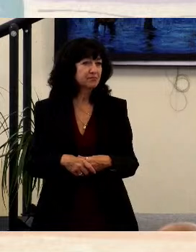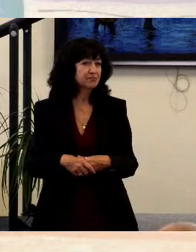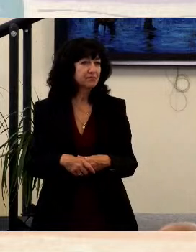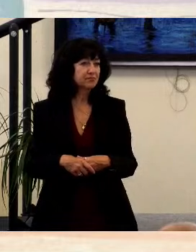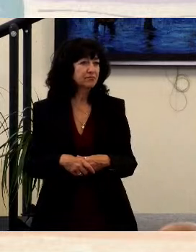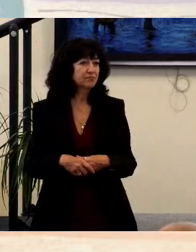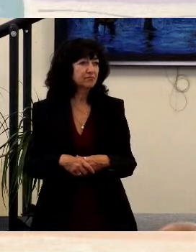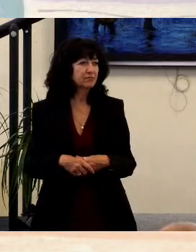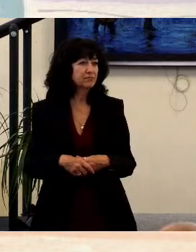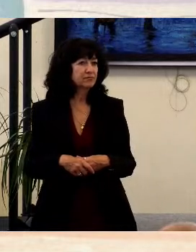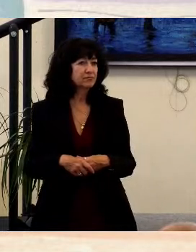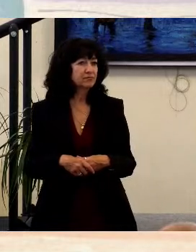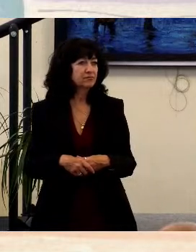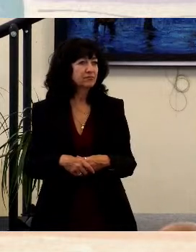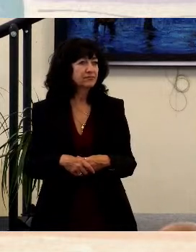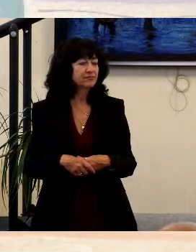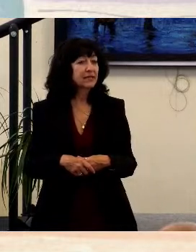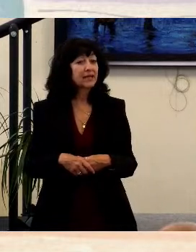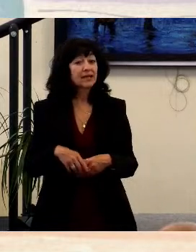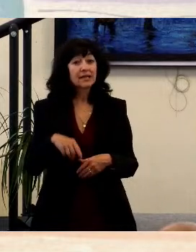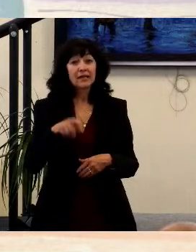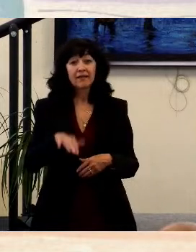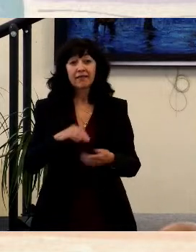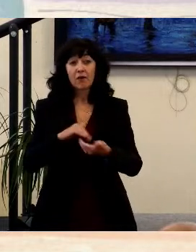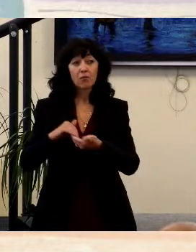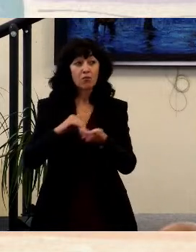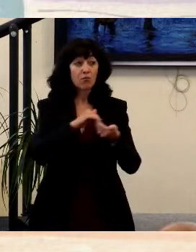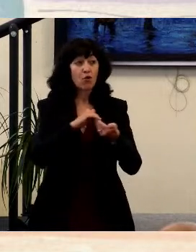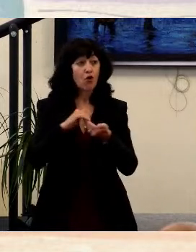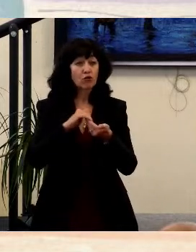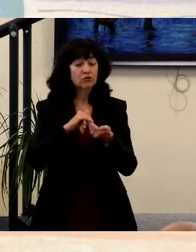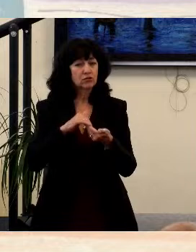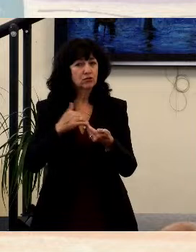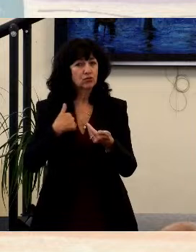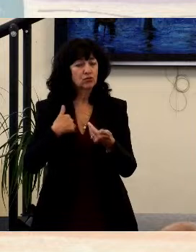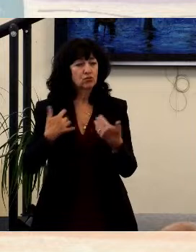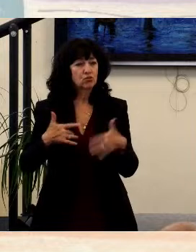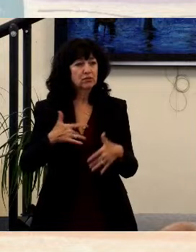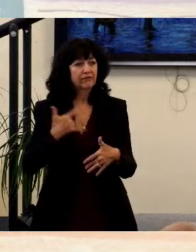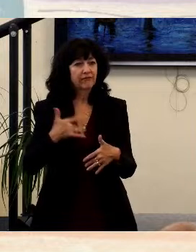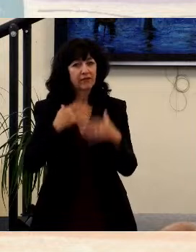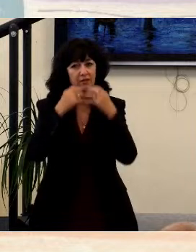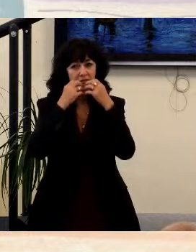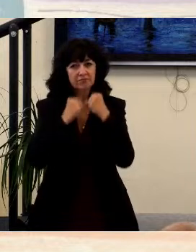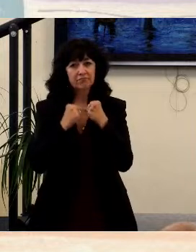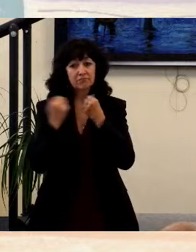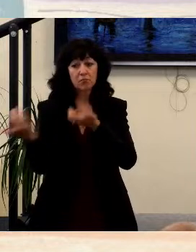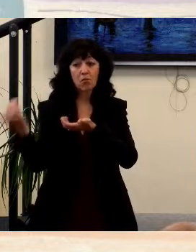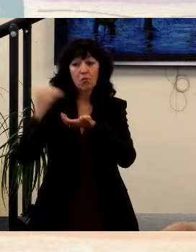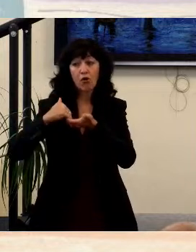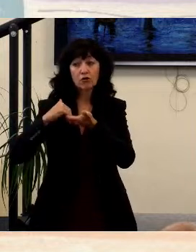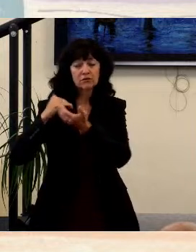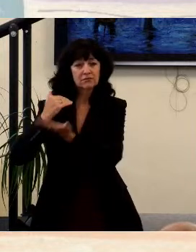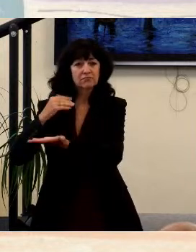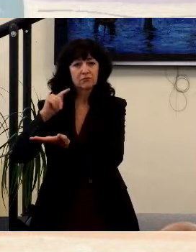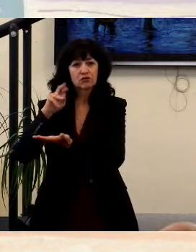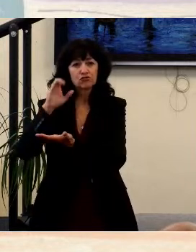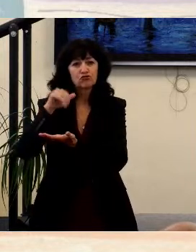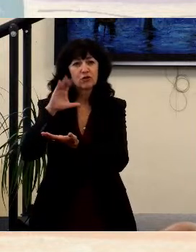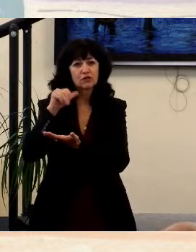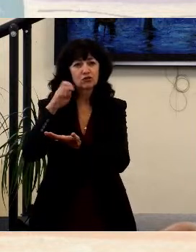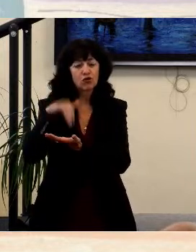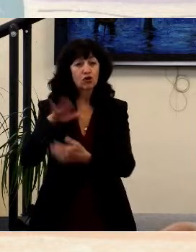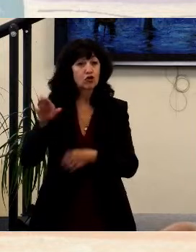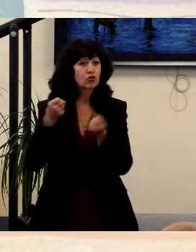So one of our most cherished partnerships at Casey Family Programs has been with the first spouse, Tracey Carney. Her advocacy